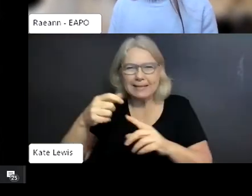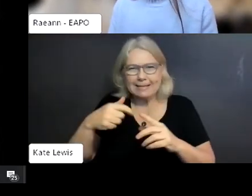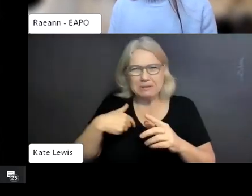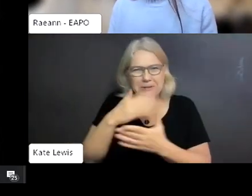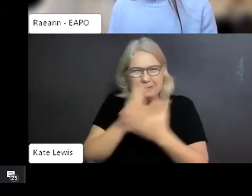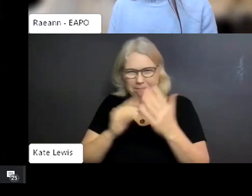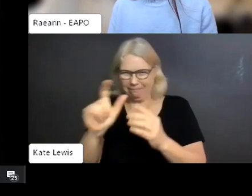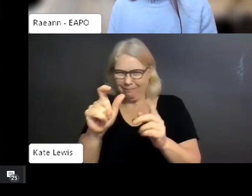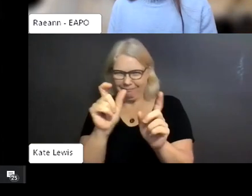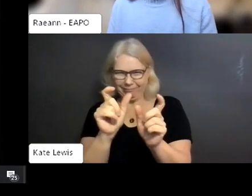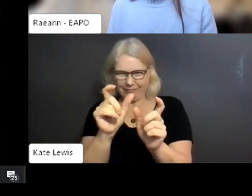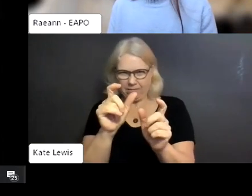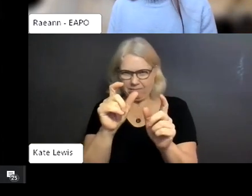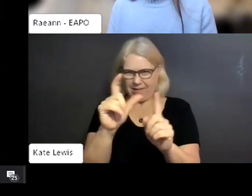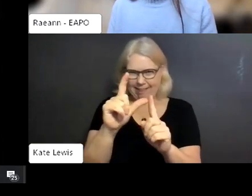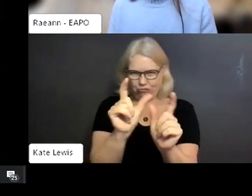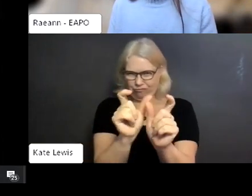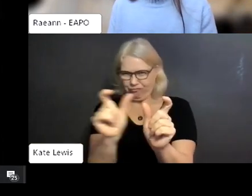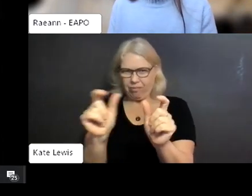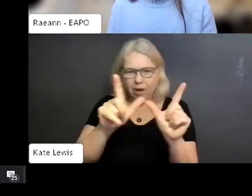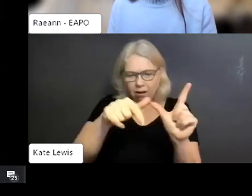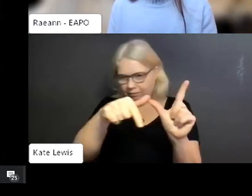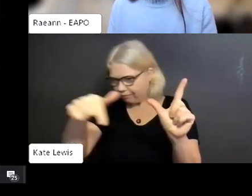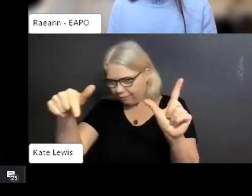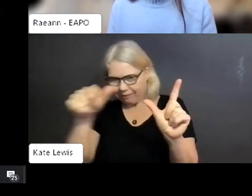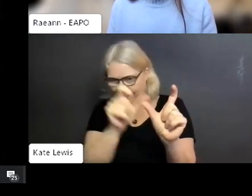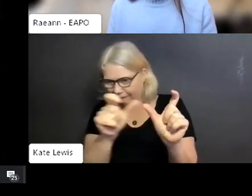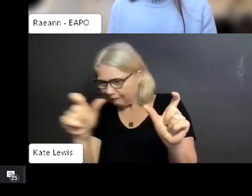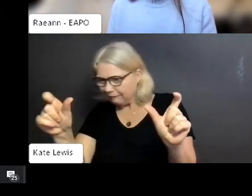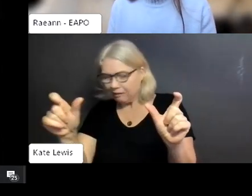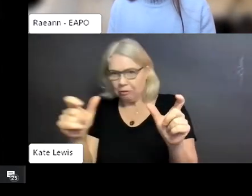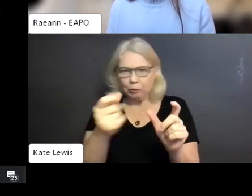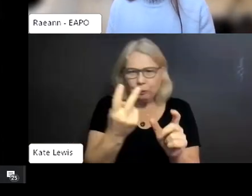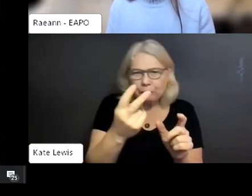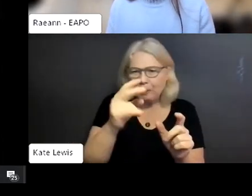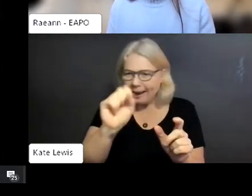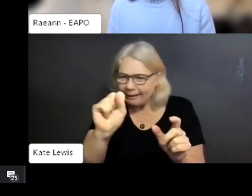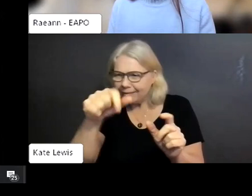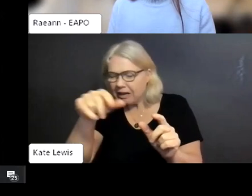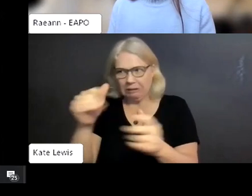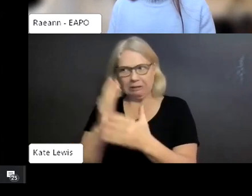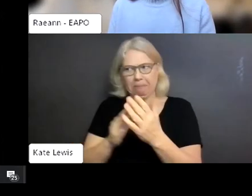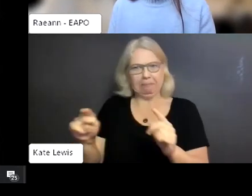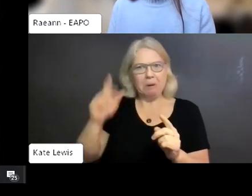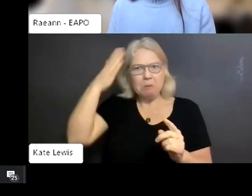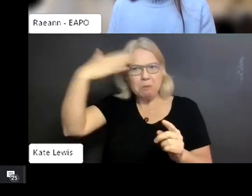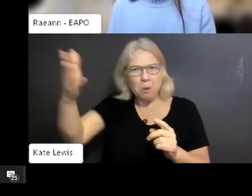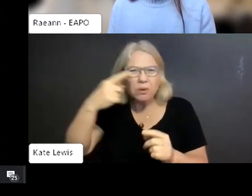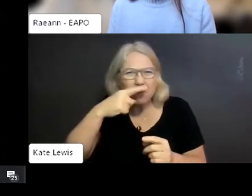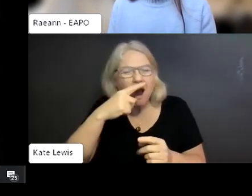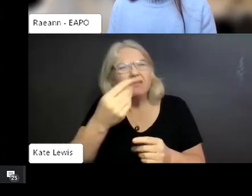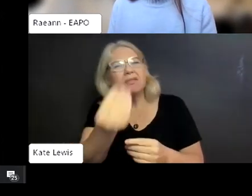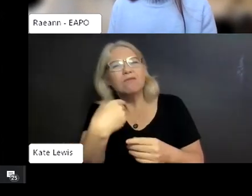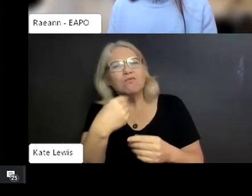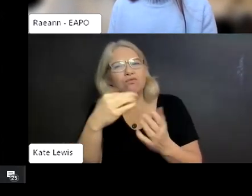the acronyms, because I just came by that about 2 seconds ago when I was on your website. So we can post that in the links as well.